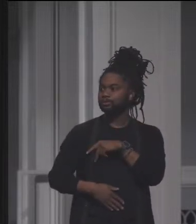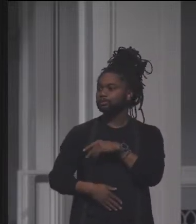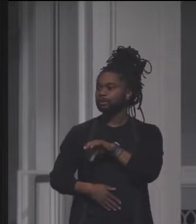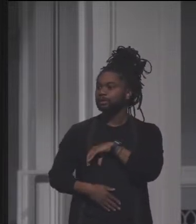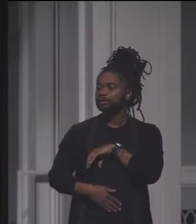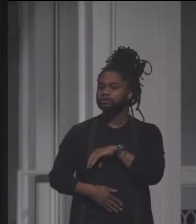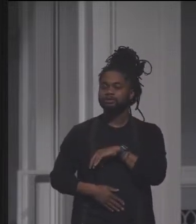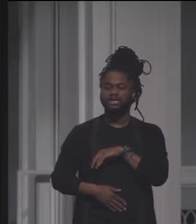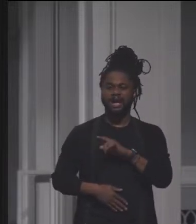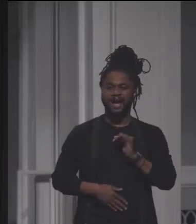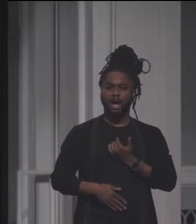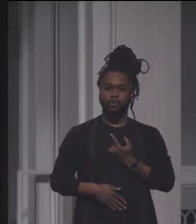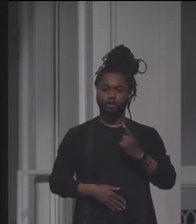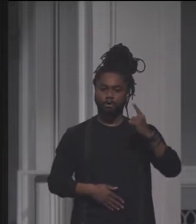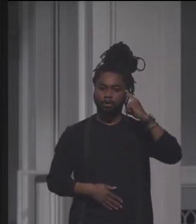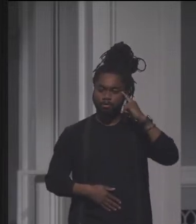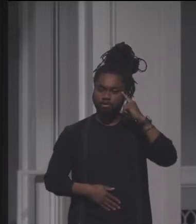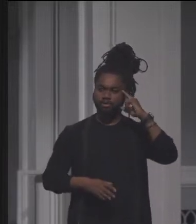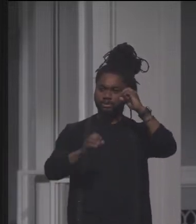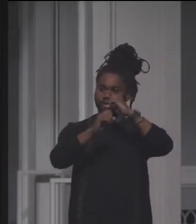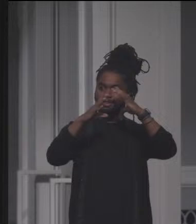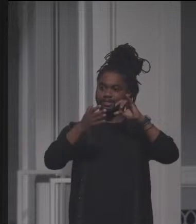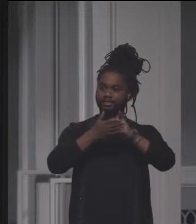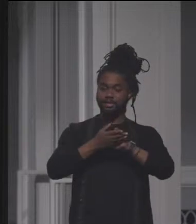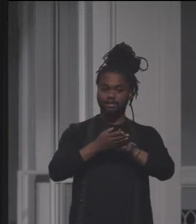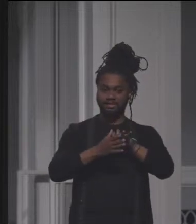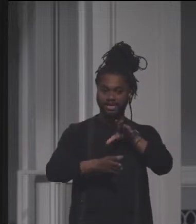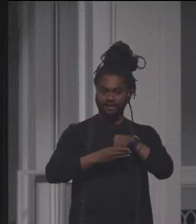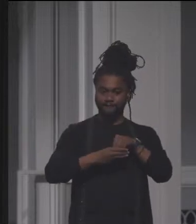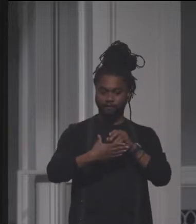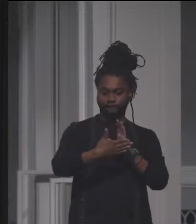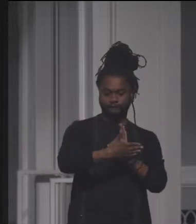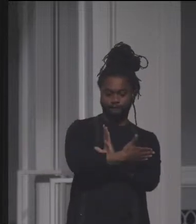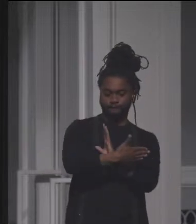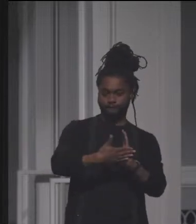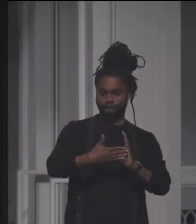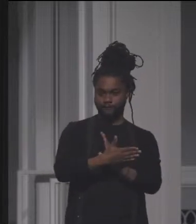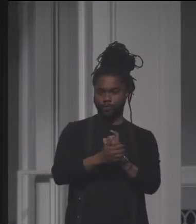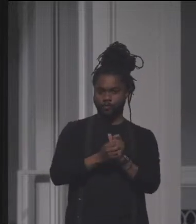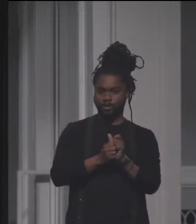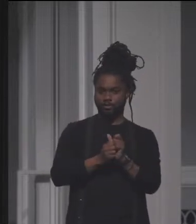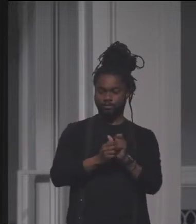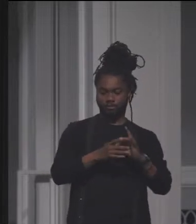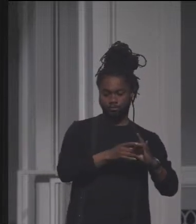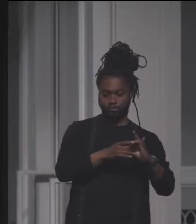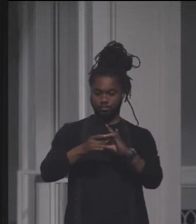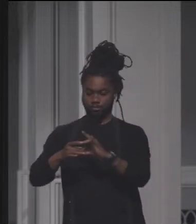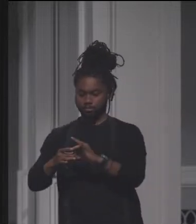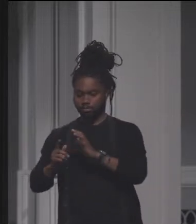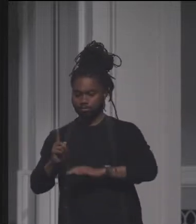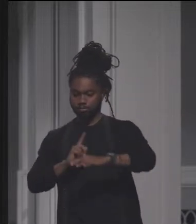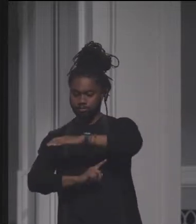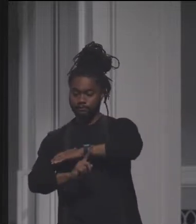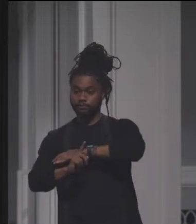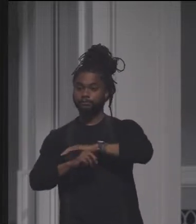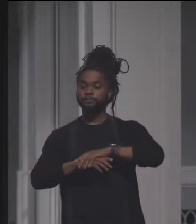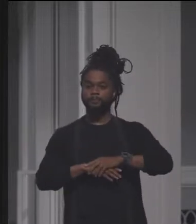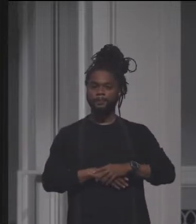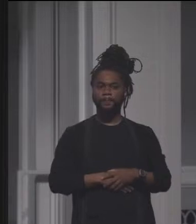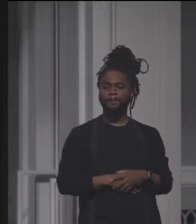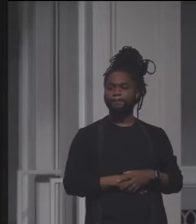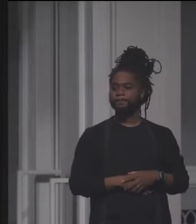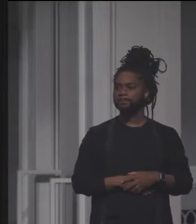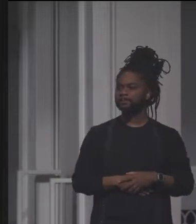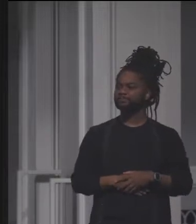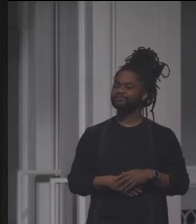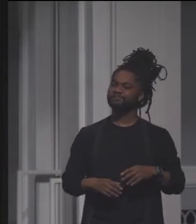are, consciousness, comes from that interface with our environment. So, yeah, I don't